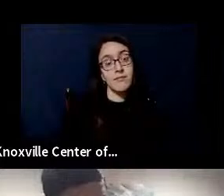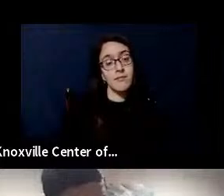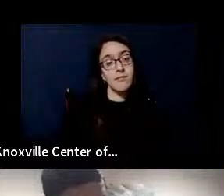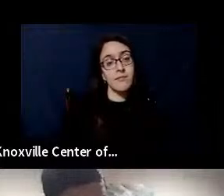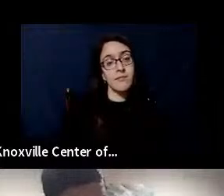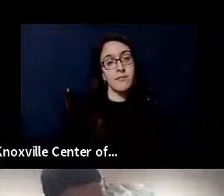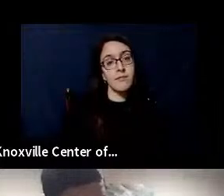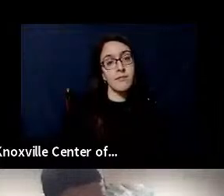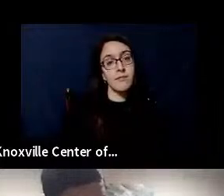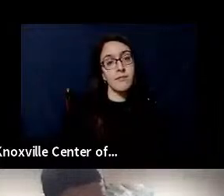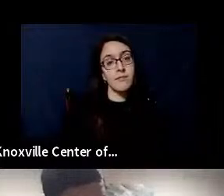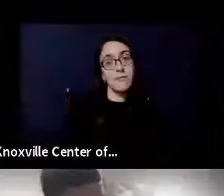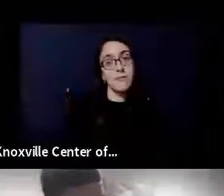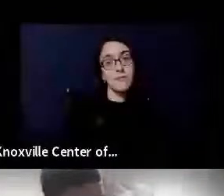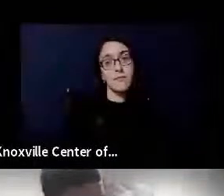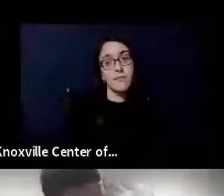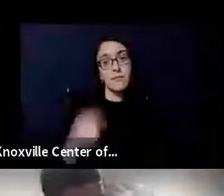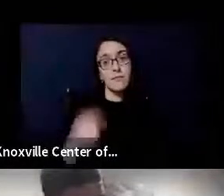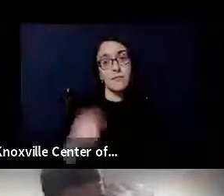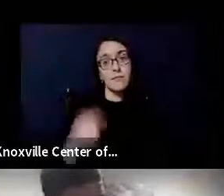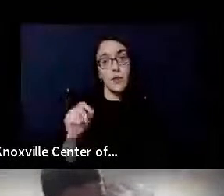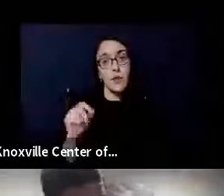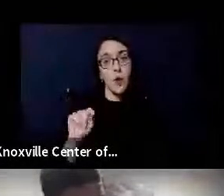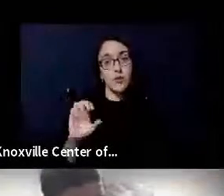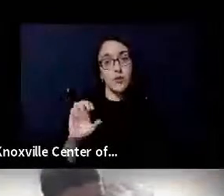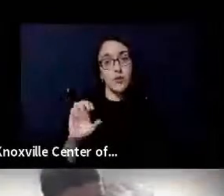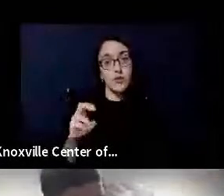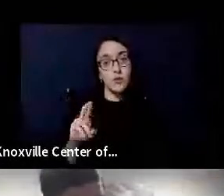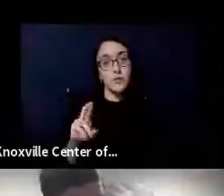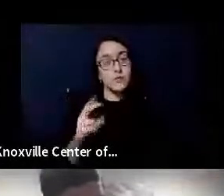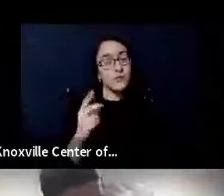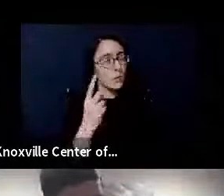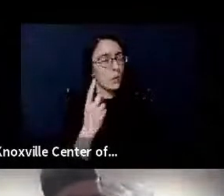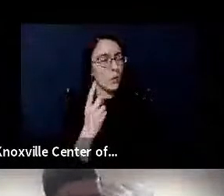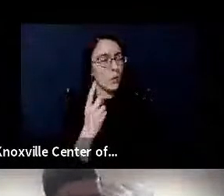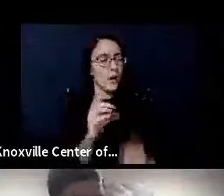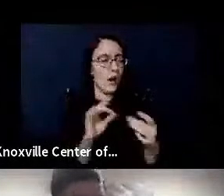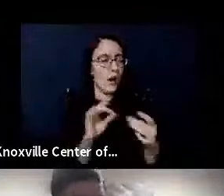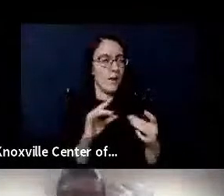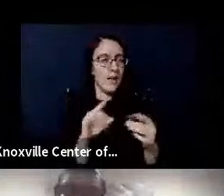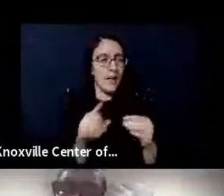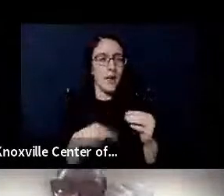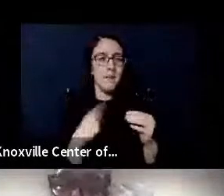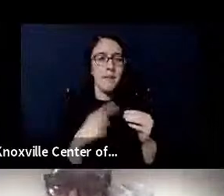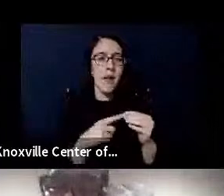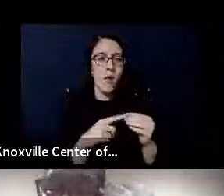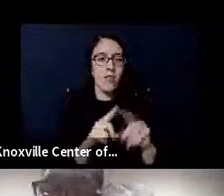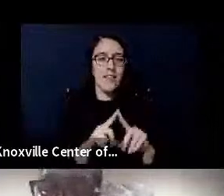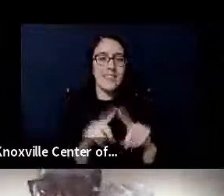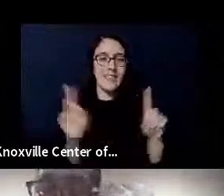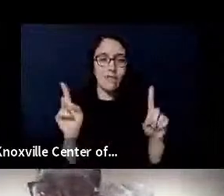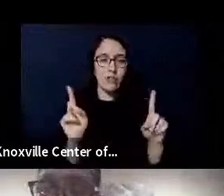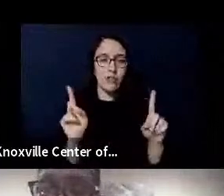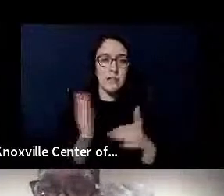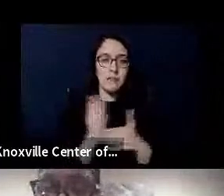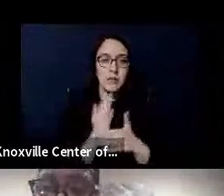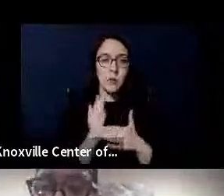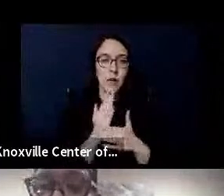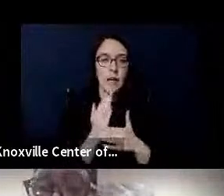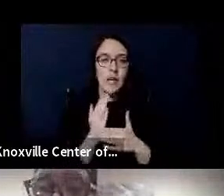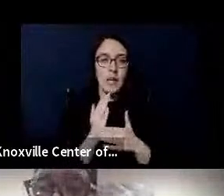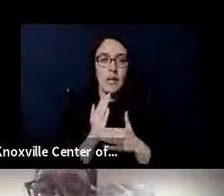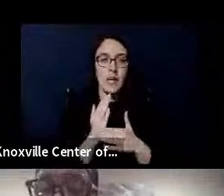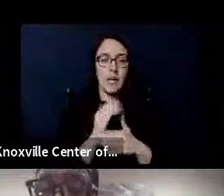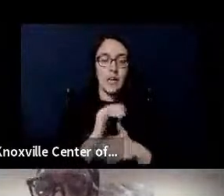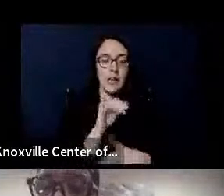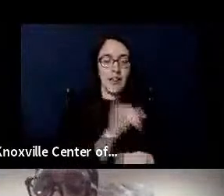I guess my comment about, there was a question brought up about the inherent differences between 2020-1, the mask